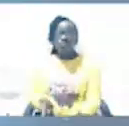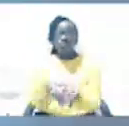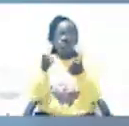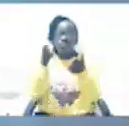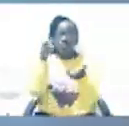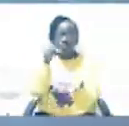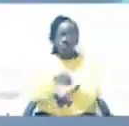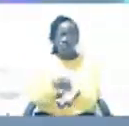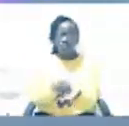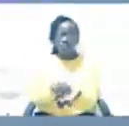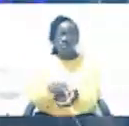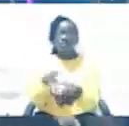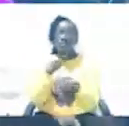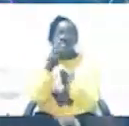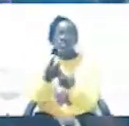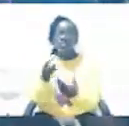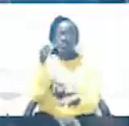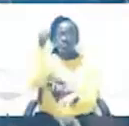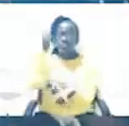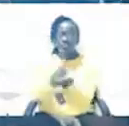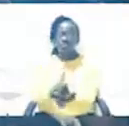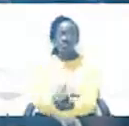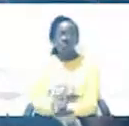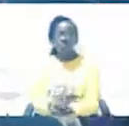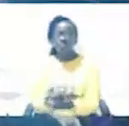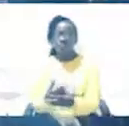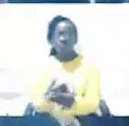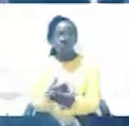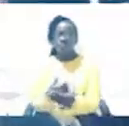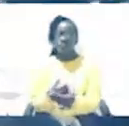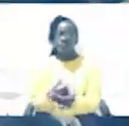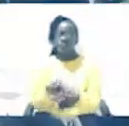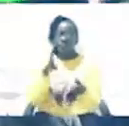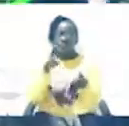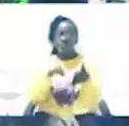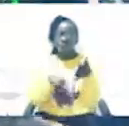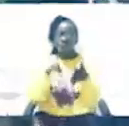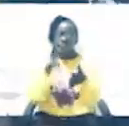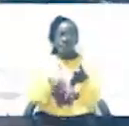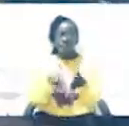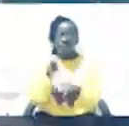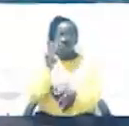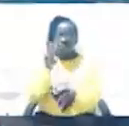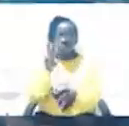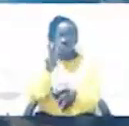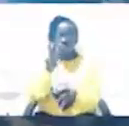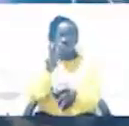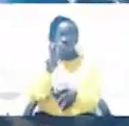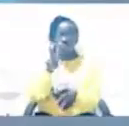And shout Amen. Amen. I'm reading two quick passages of scriptures tonight.